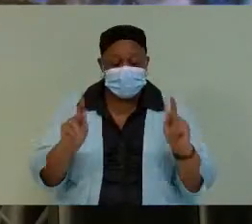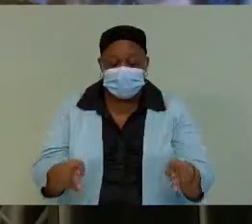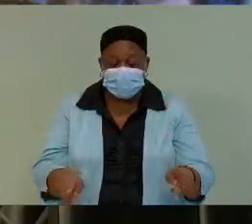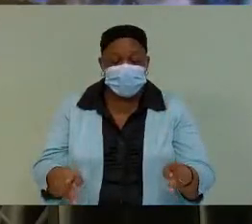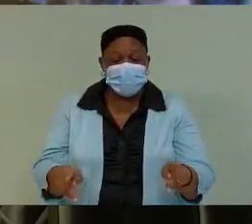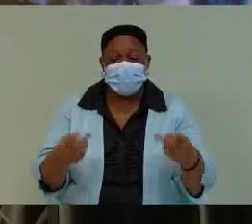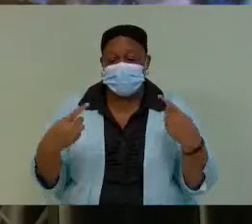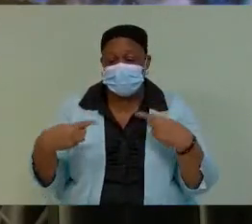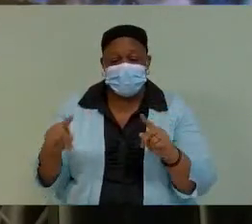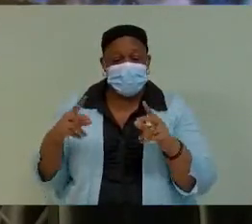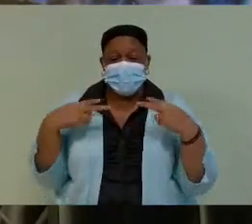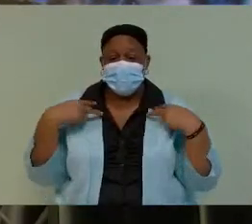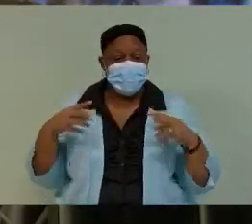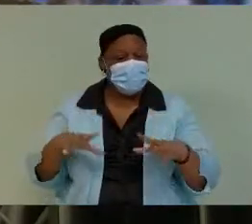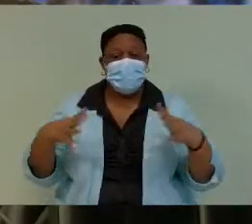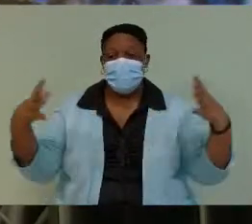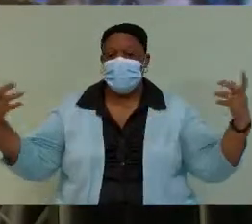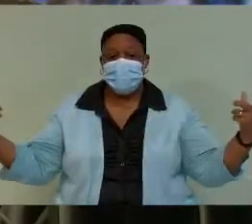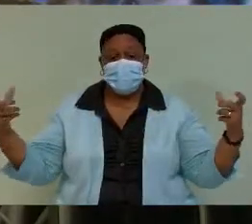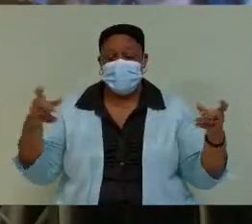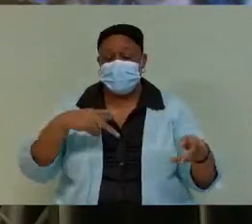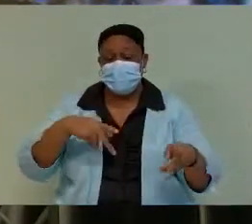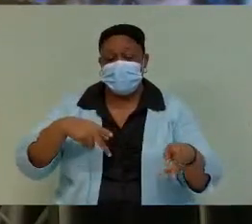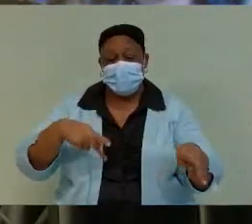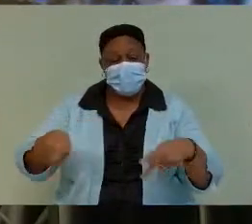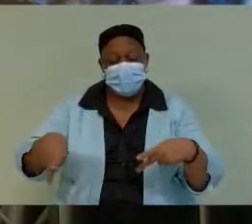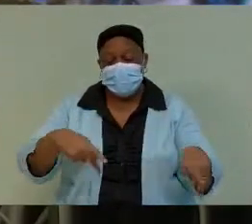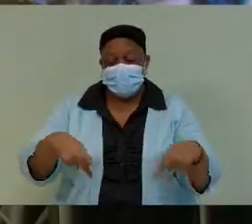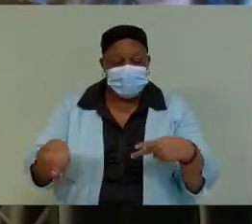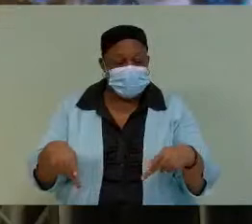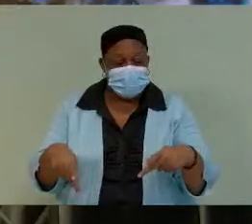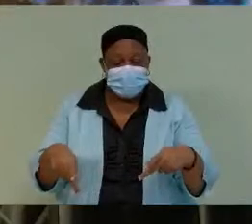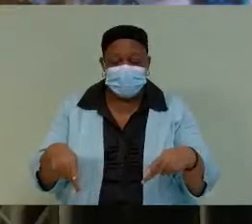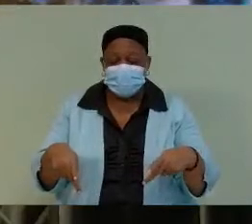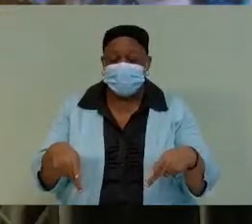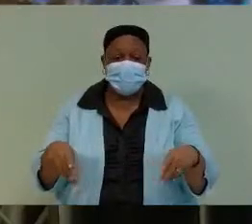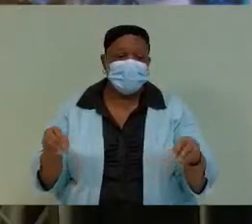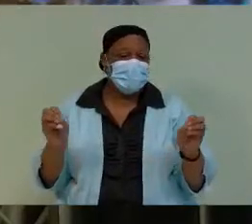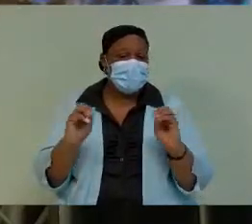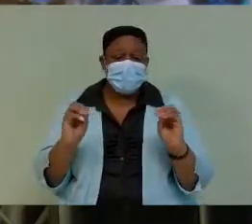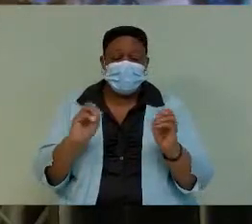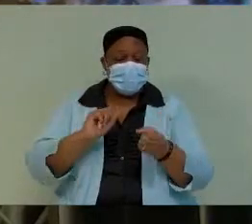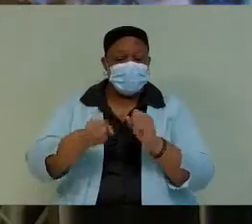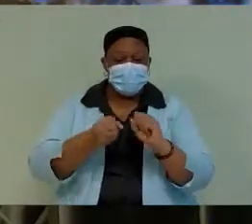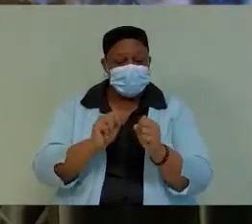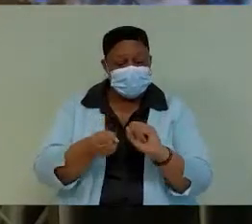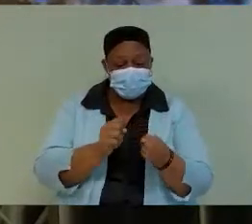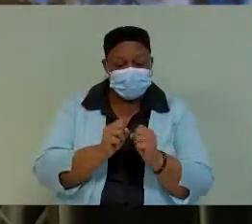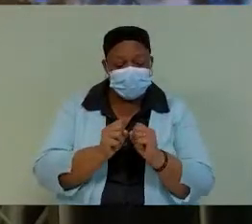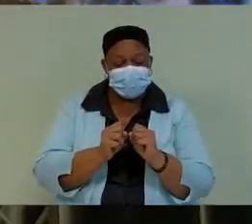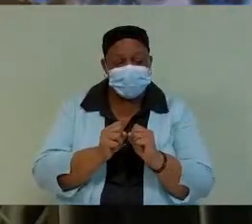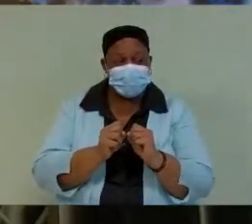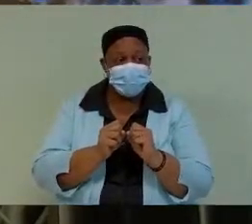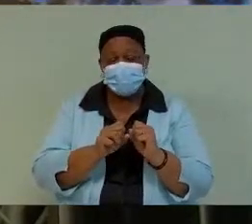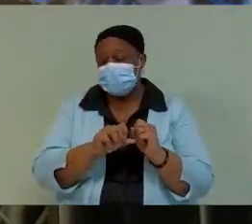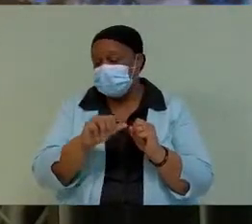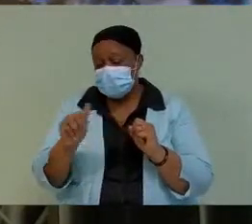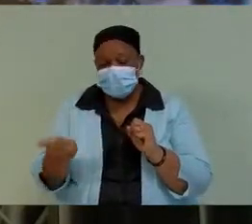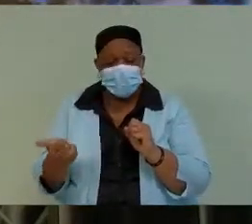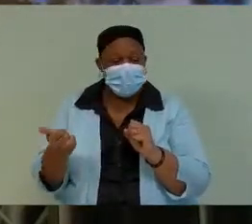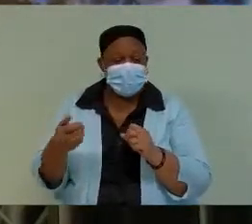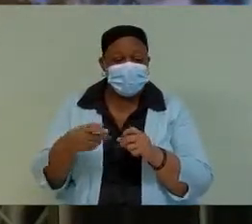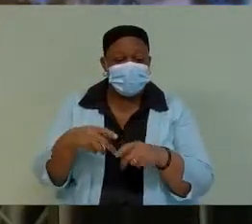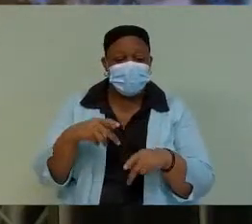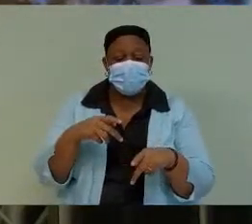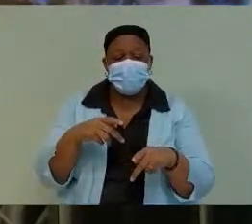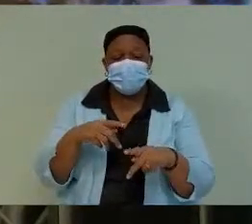attend, or visit a private party, a recreational or competitive sporting event, or other types of